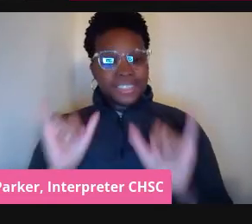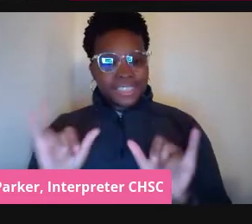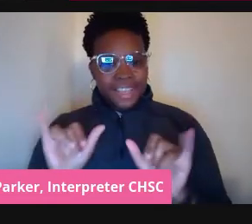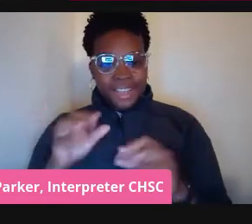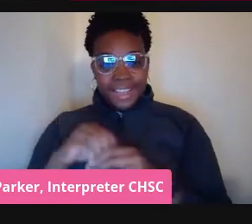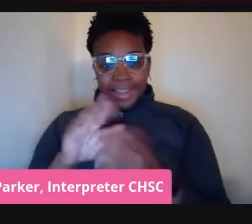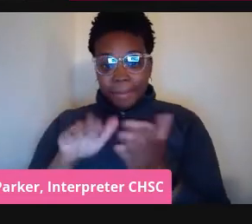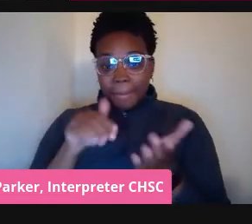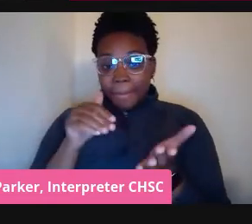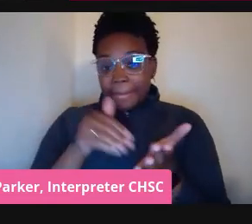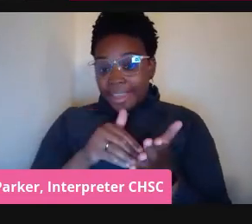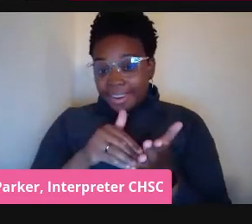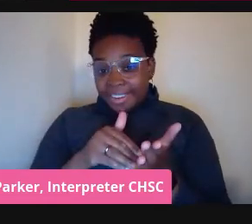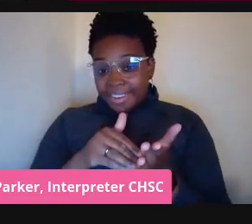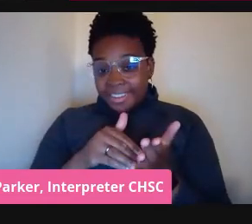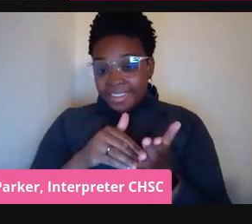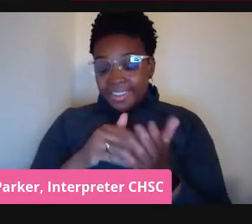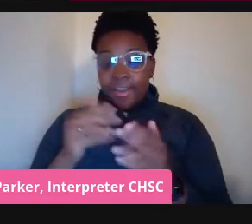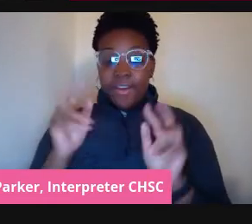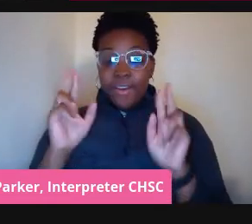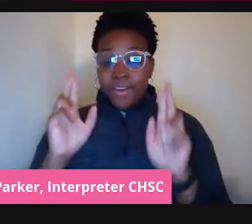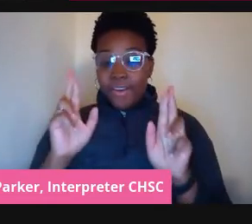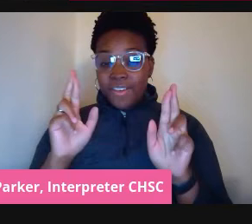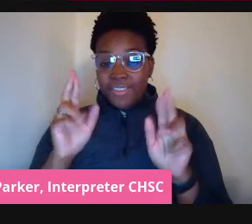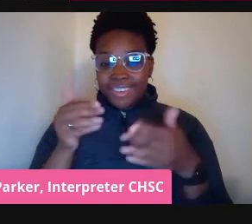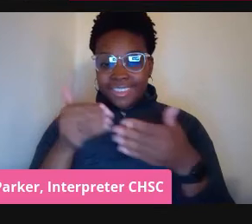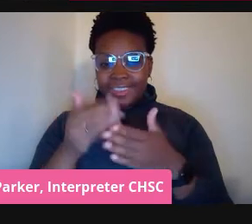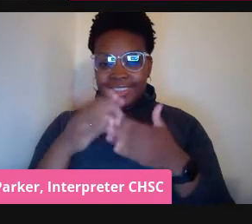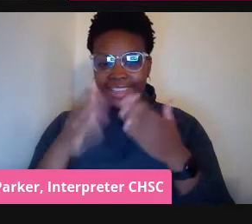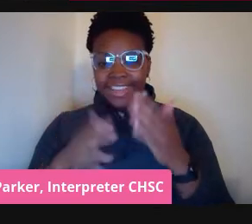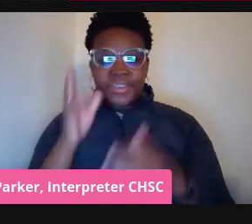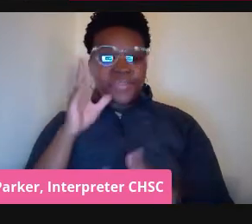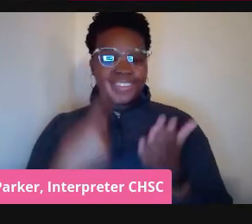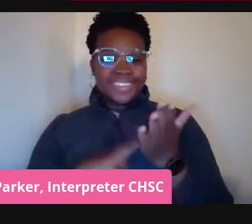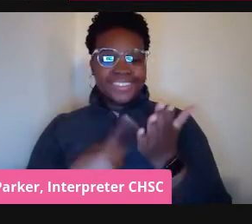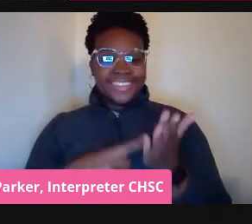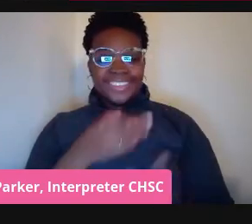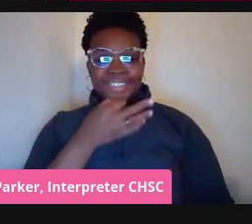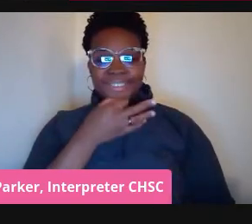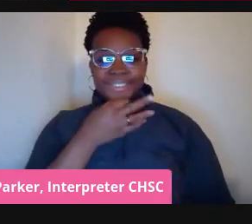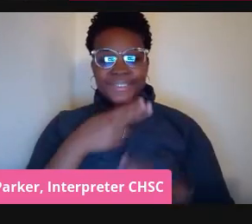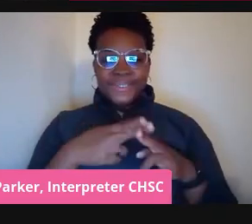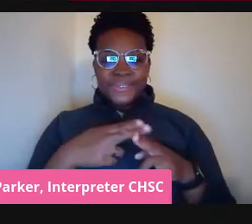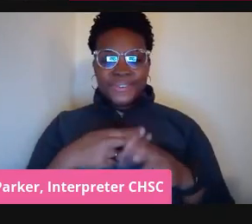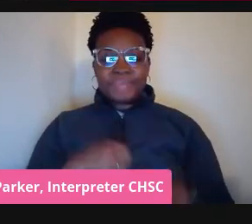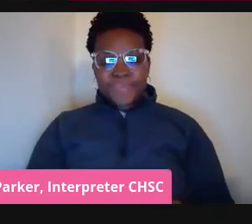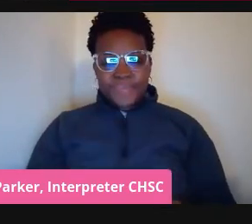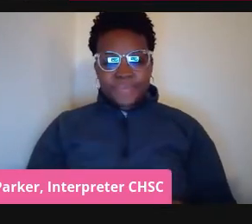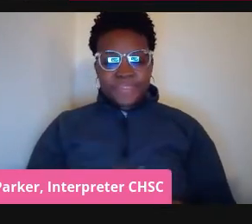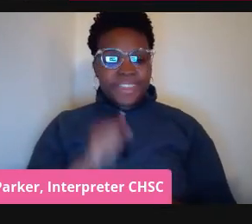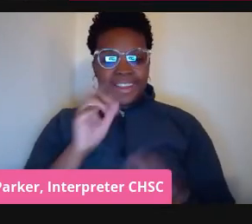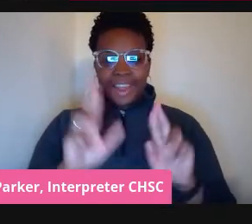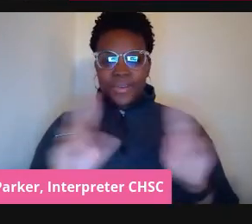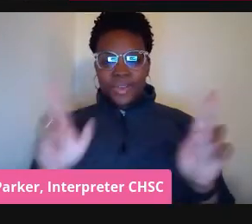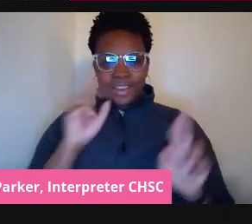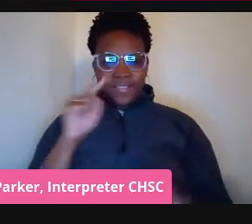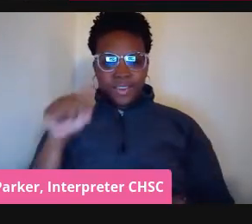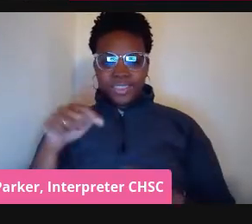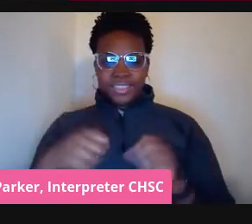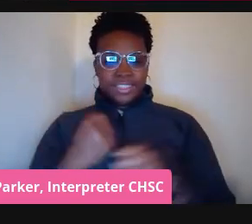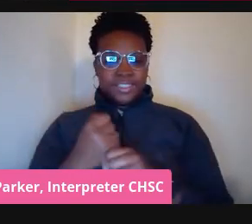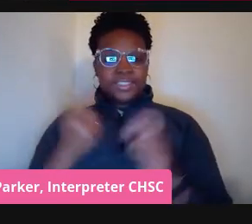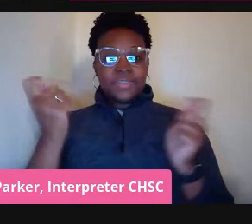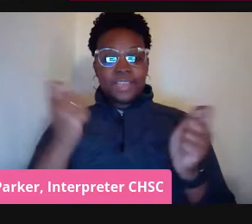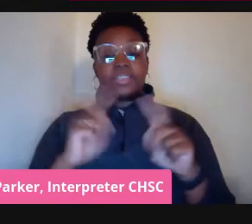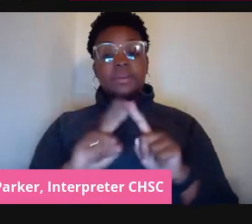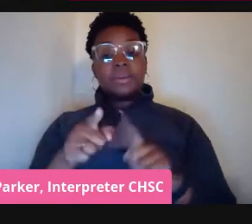of it, hopefully getting close to the end, which I'll have you talk about soon. And so wasn't ready for this year's festival, but